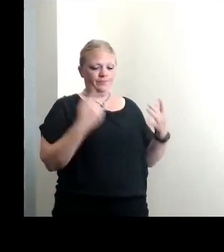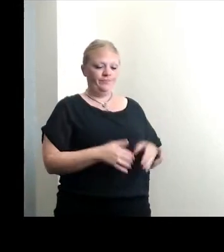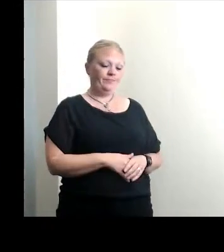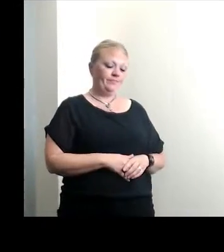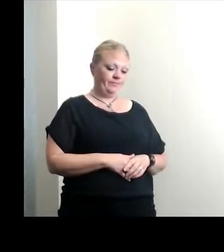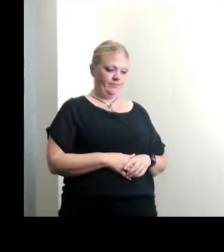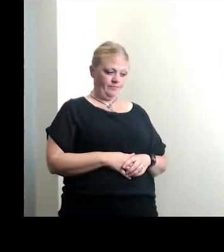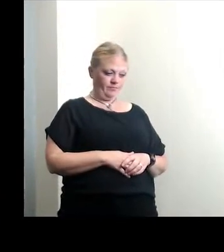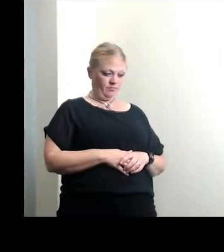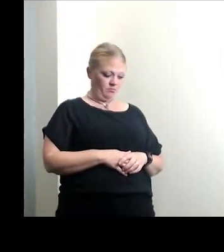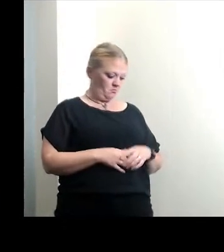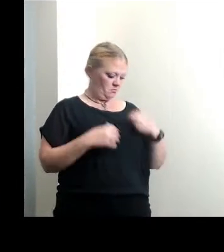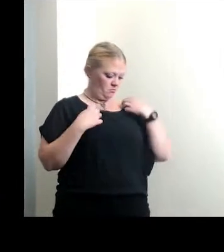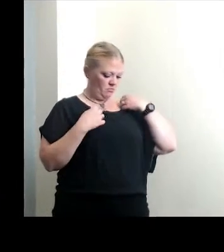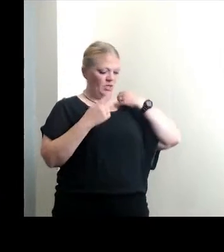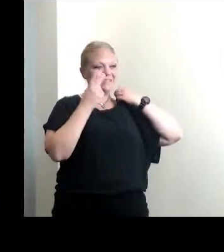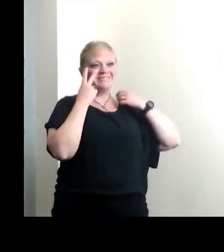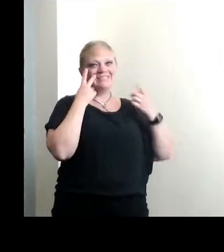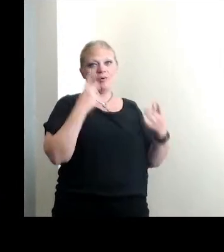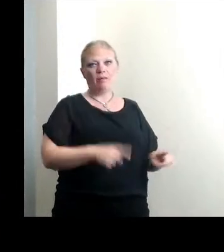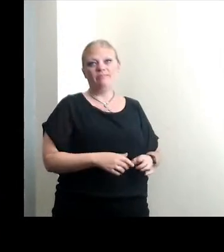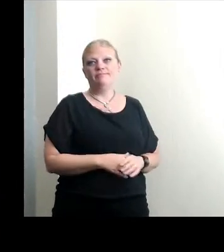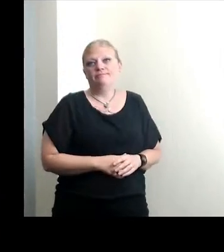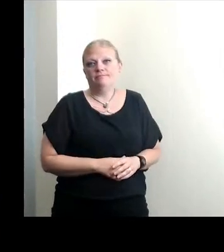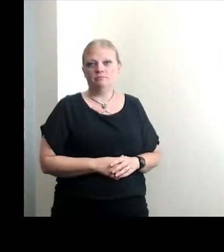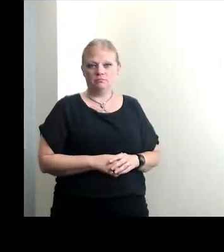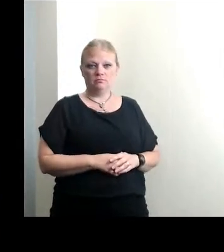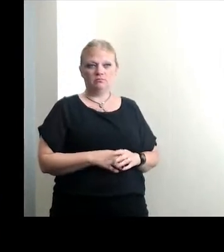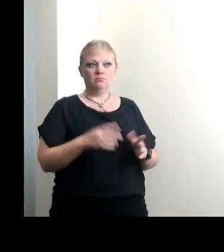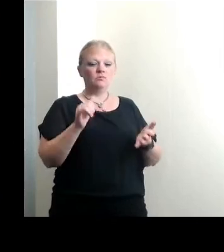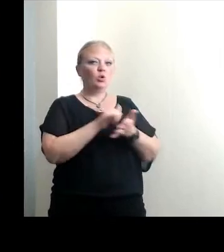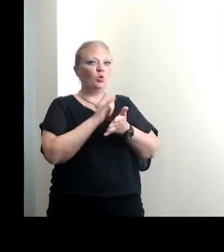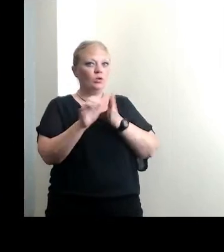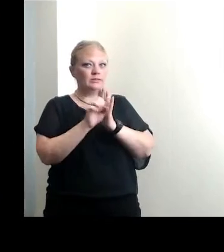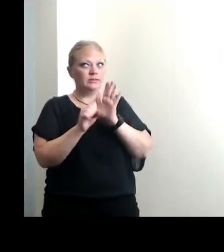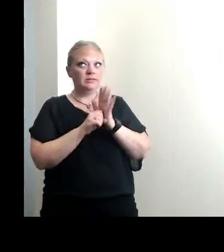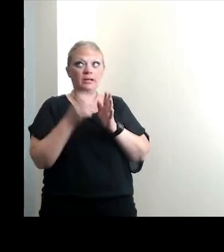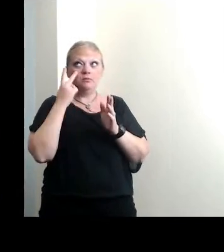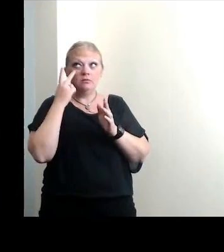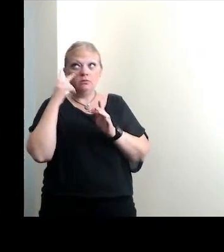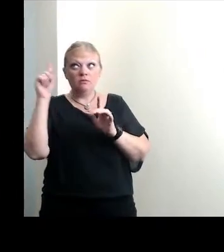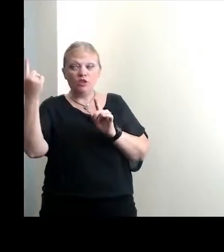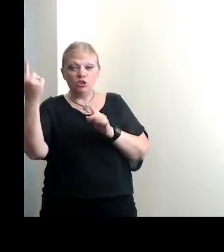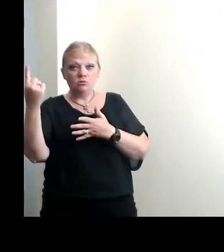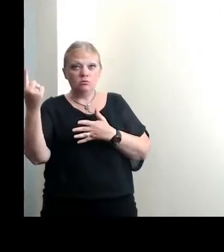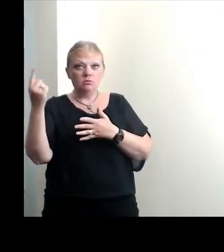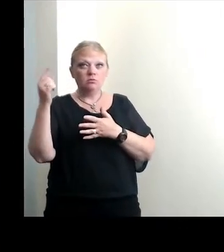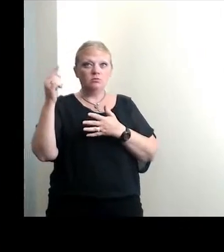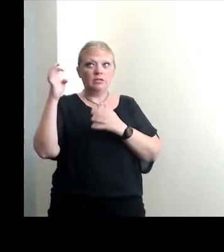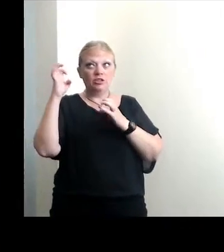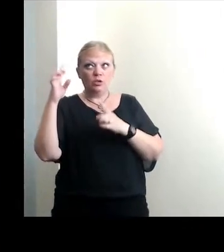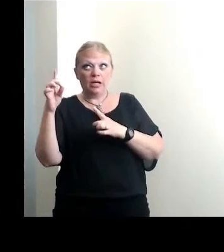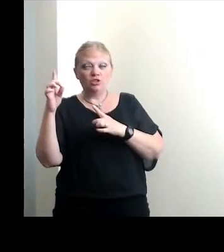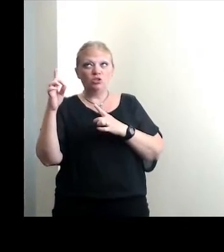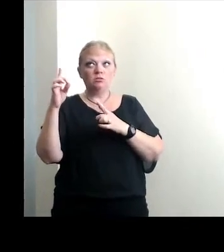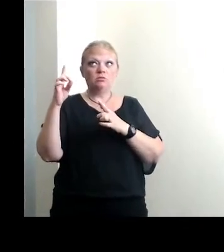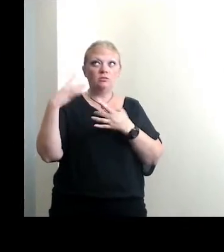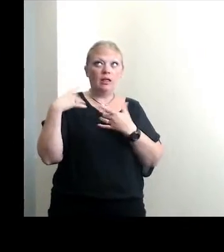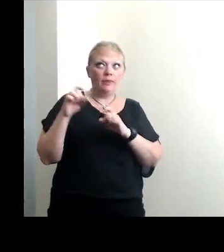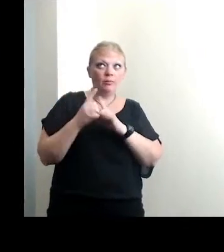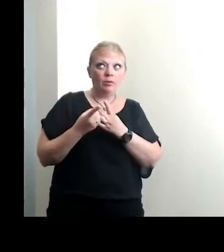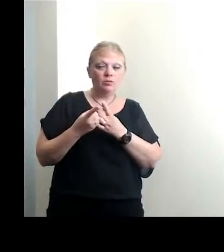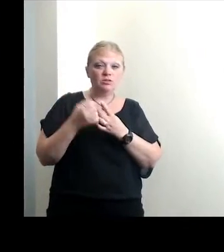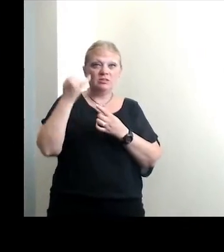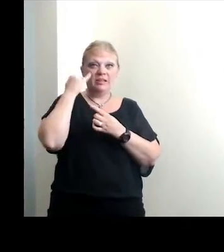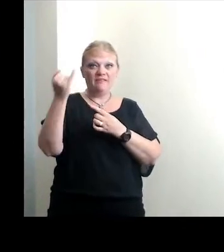is we'll see what happens. First off, I want to see what New York State does. New York State Department of Health, New York State Education Department. If they issue a blanket